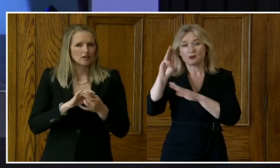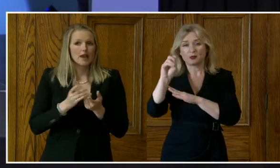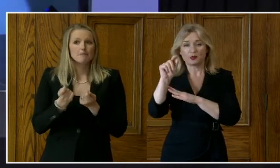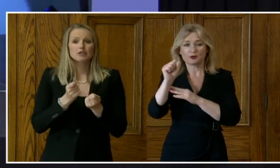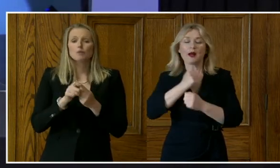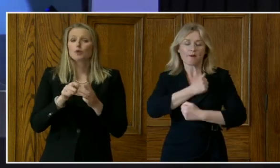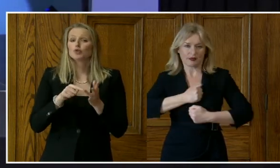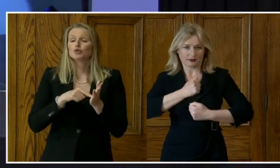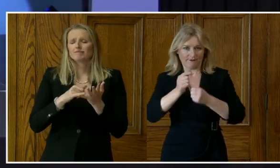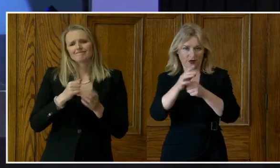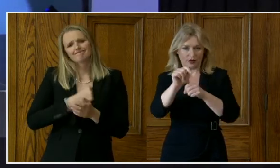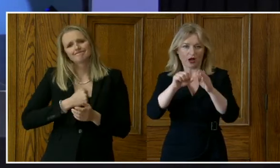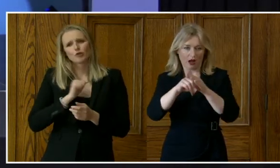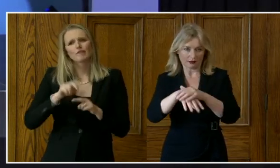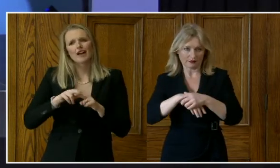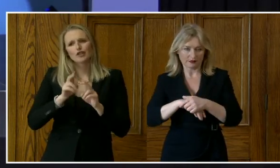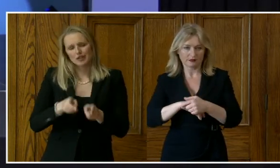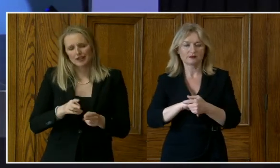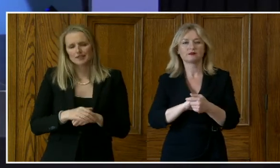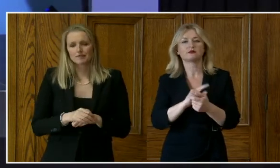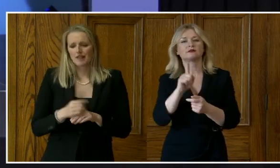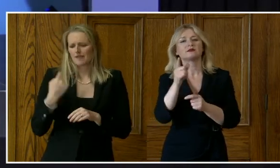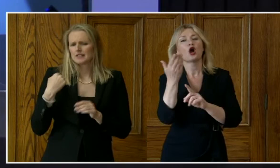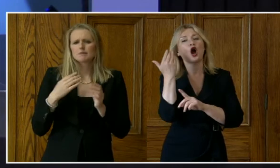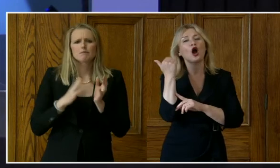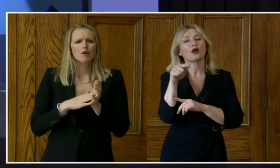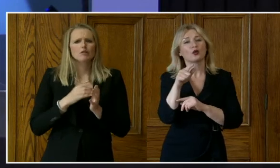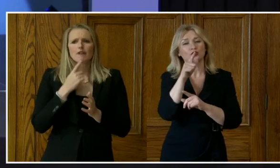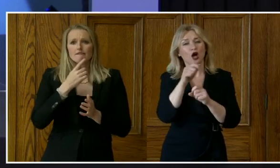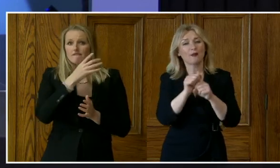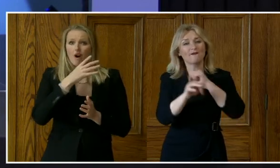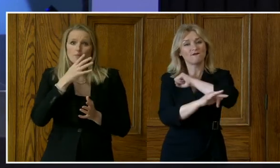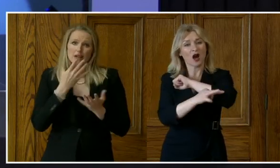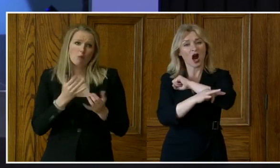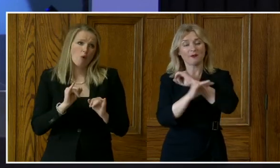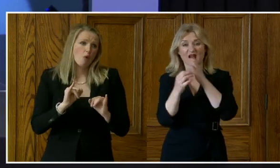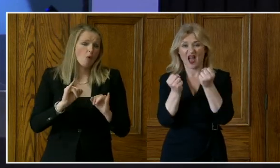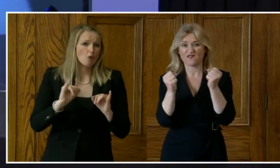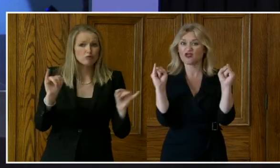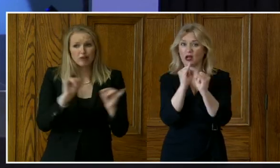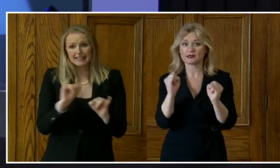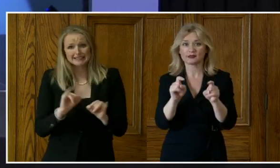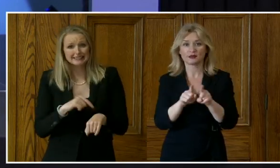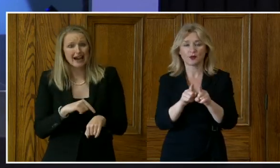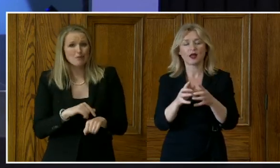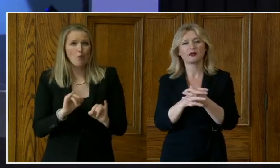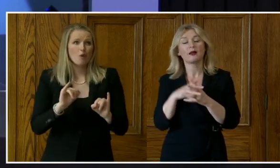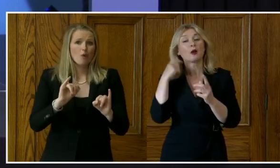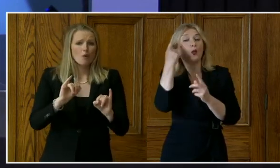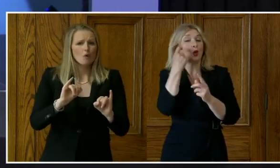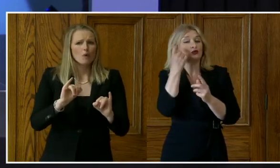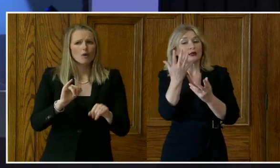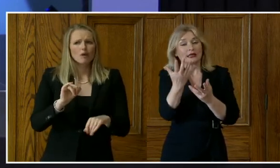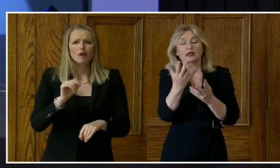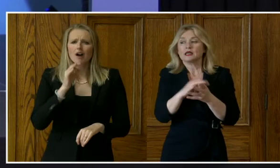You said earlier this month that farming was in crisis. I just wondered, you know, having had a period to look at it, how